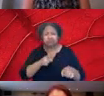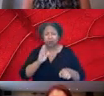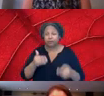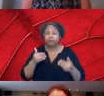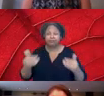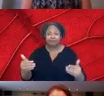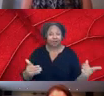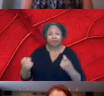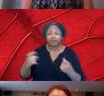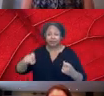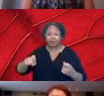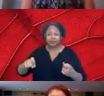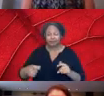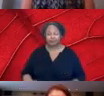all.